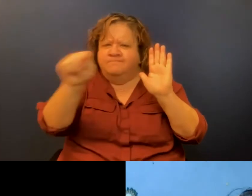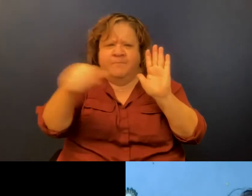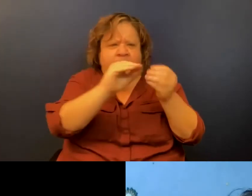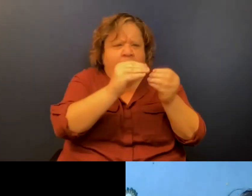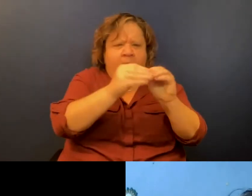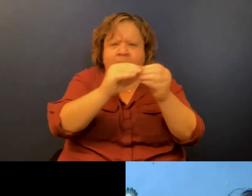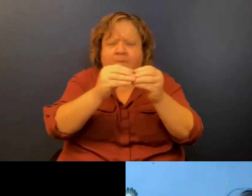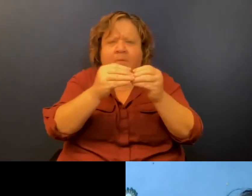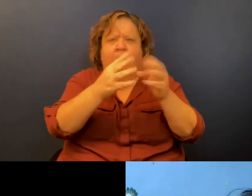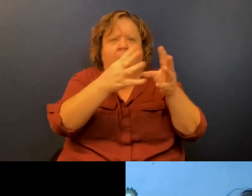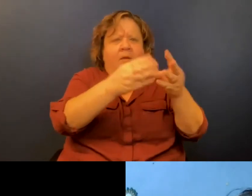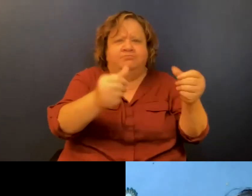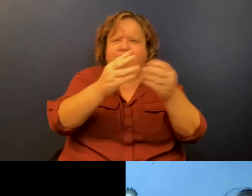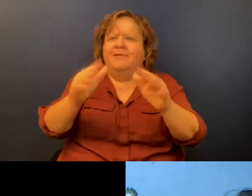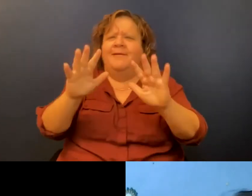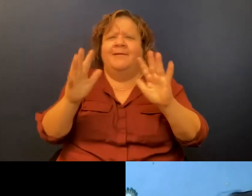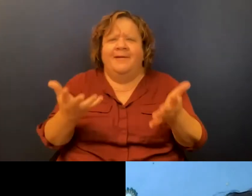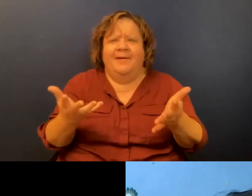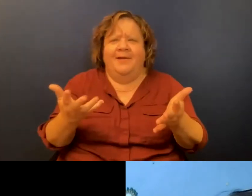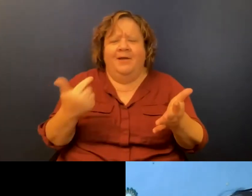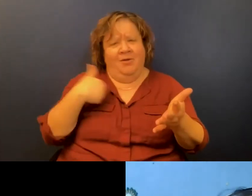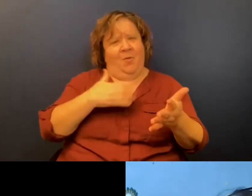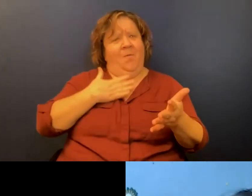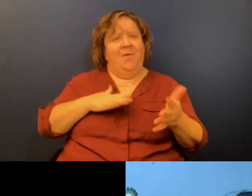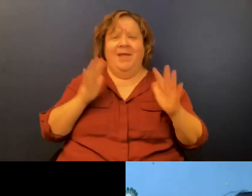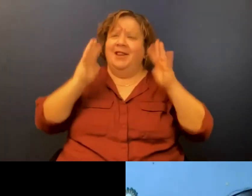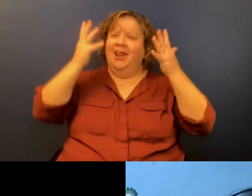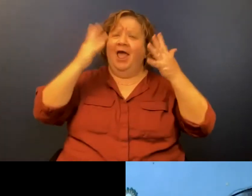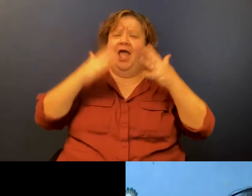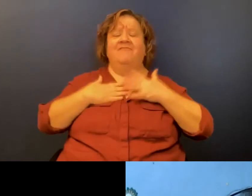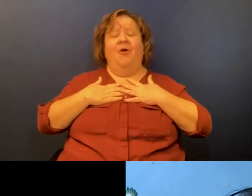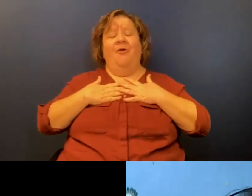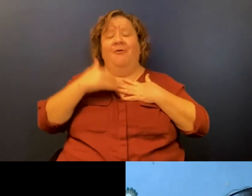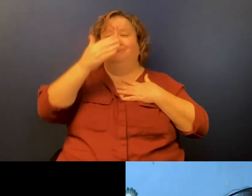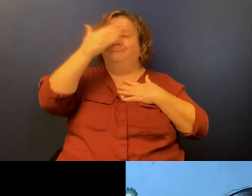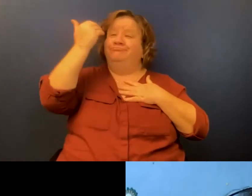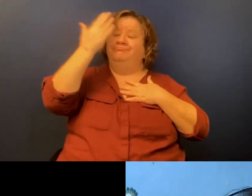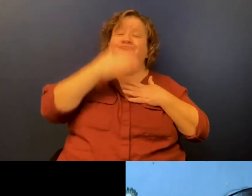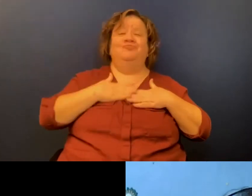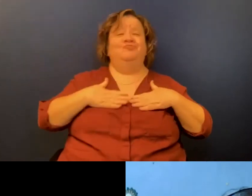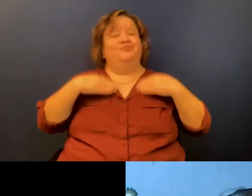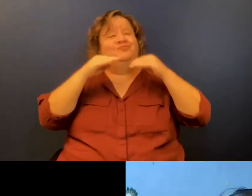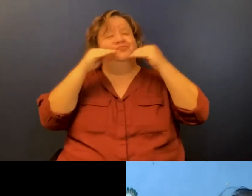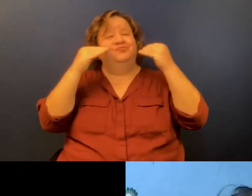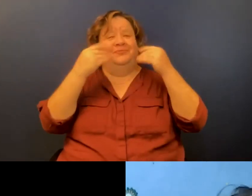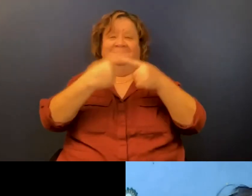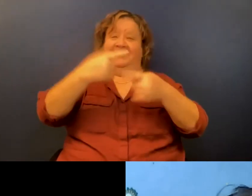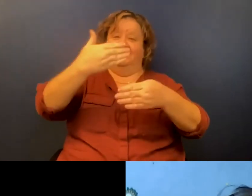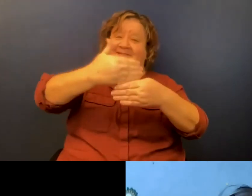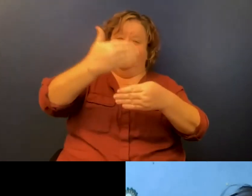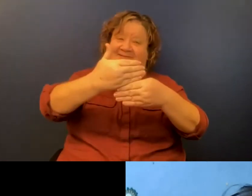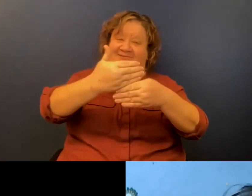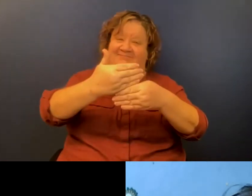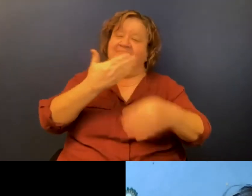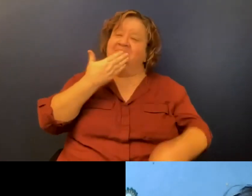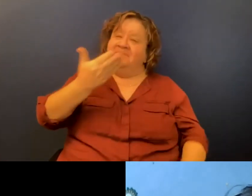ourselves, and to do theater as well. That's all from me. Thank you for giving me the space and have a wonderful day. Muchísimas